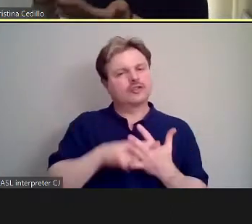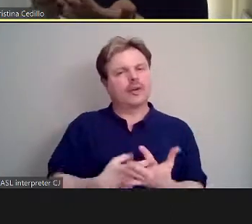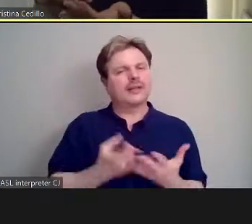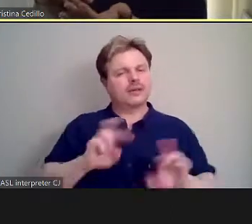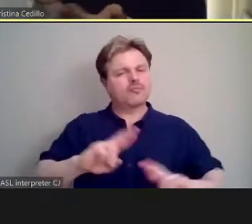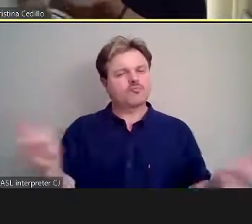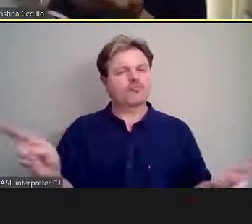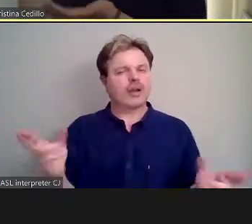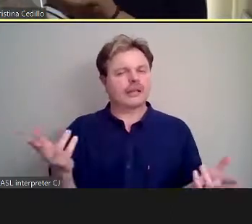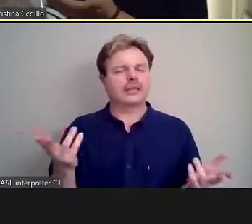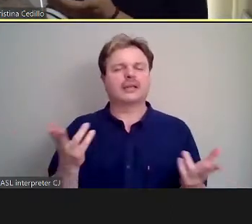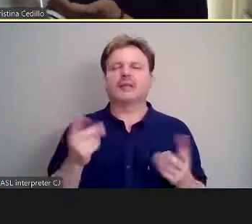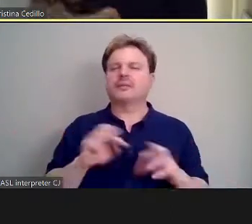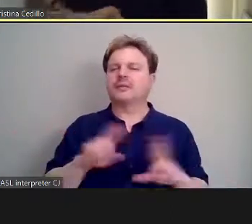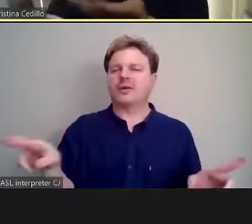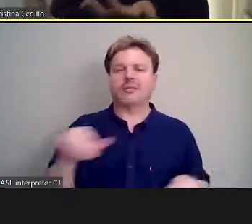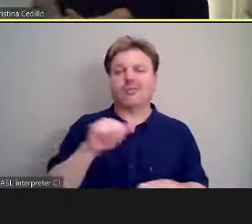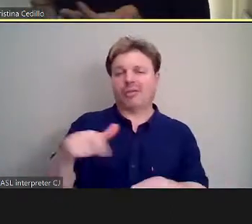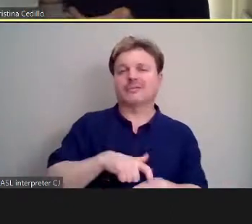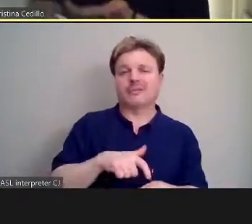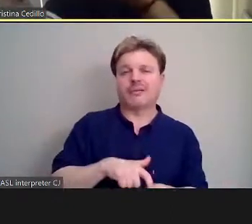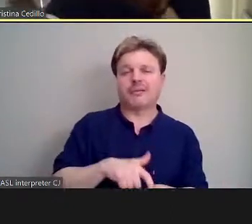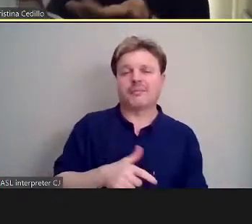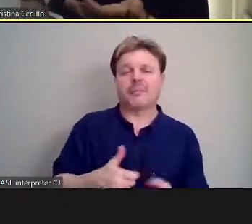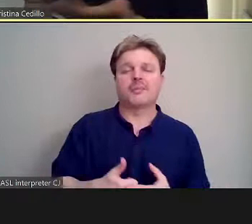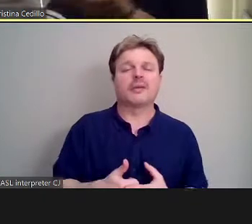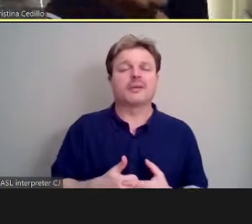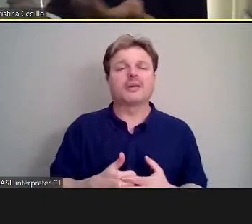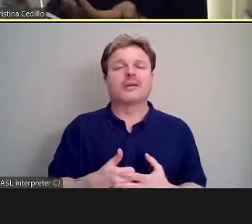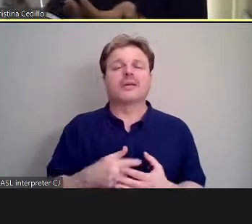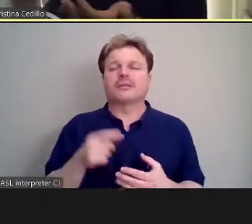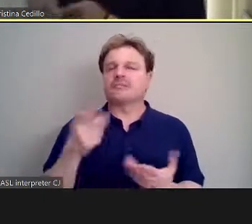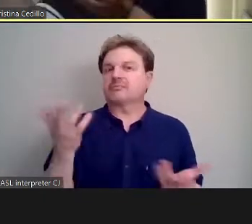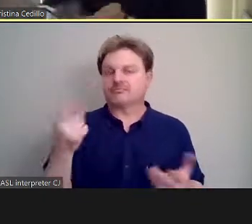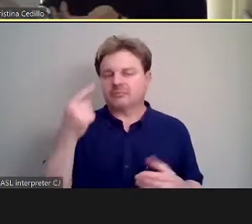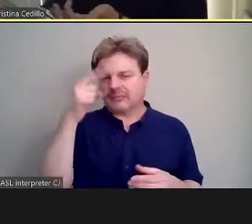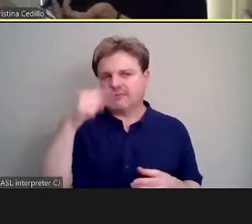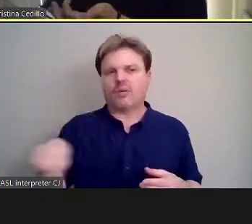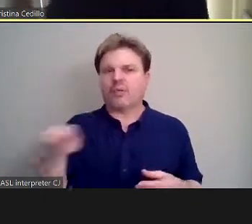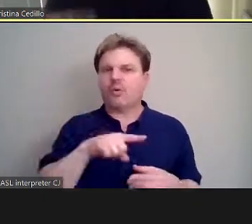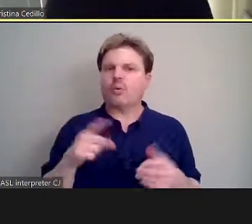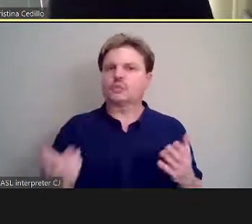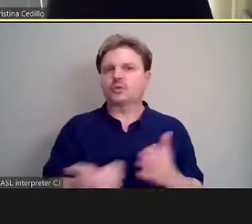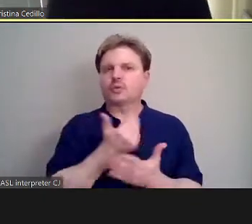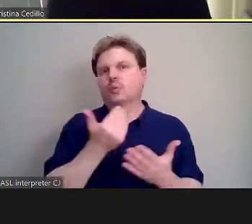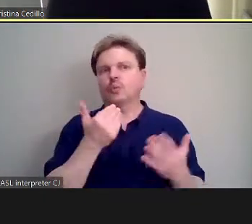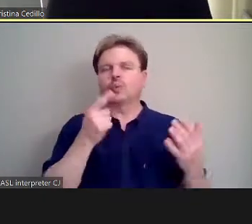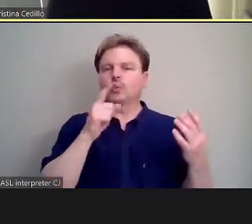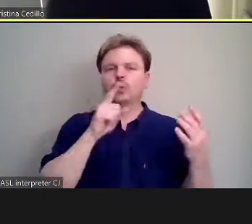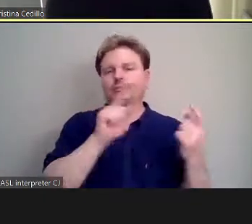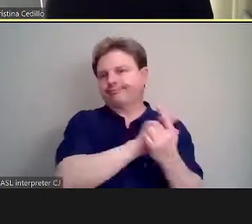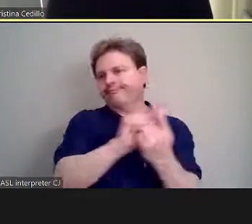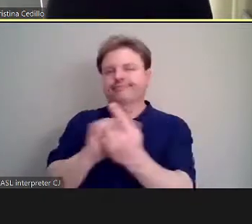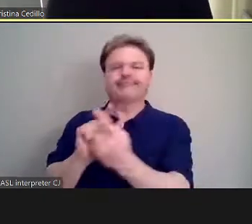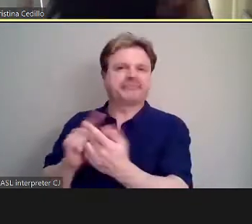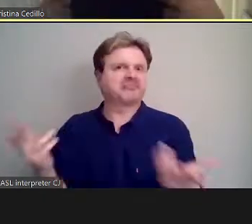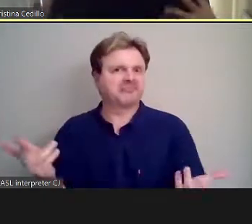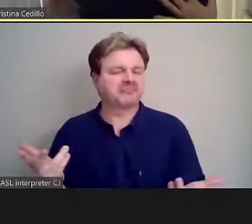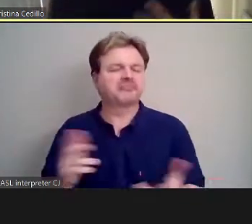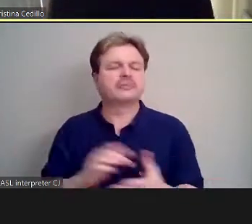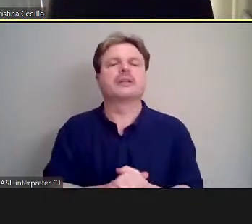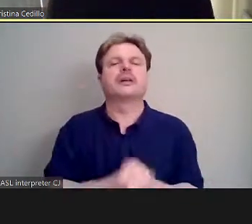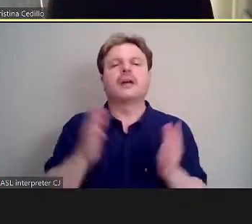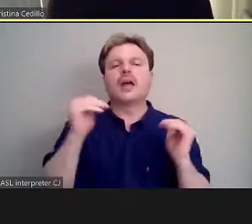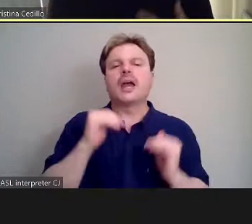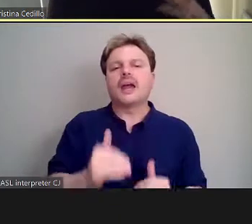ready all the time, right? For those new introductions, I guess. And then